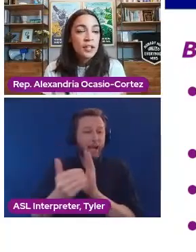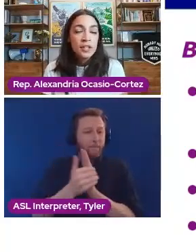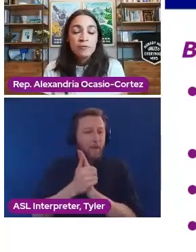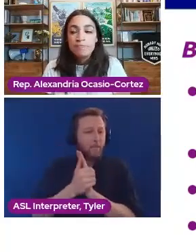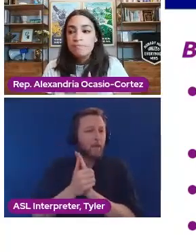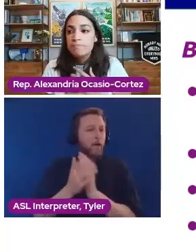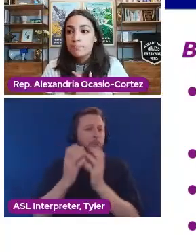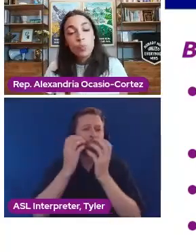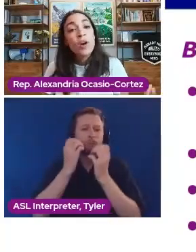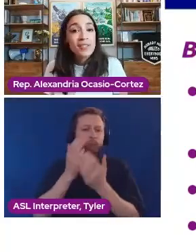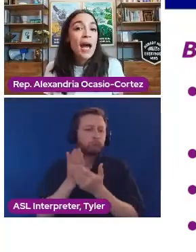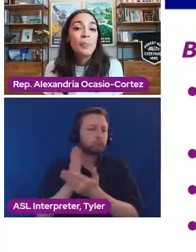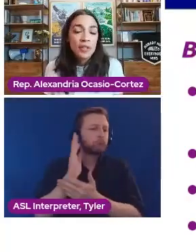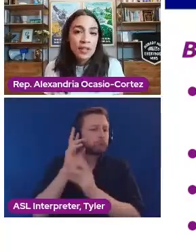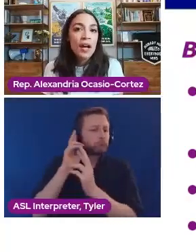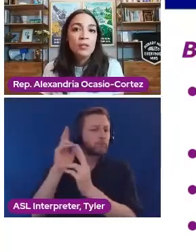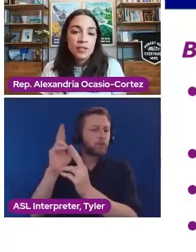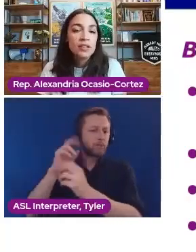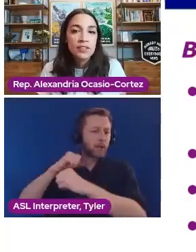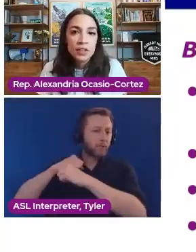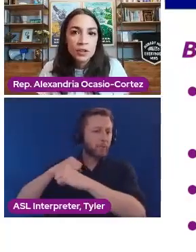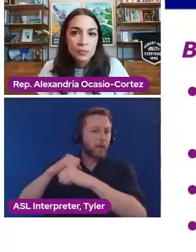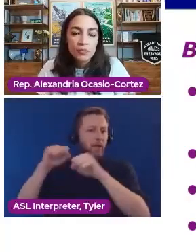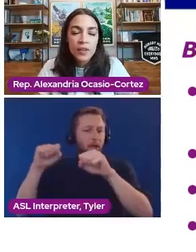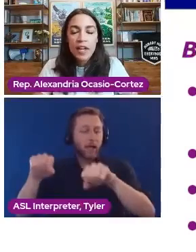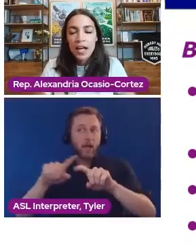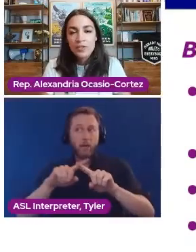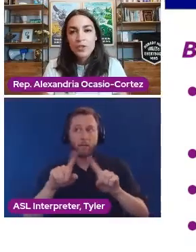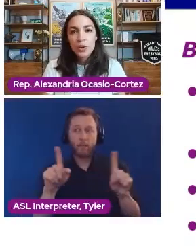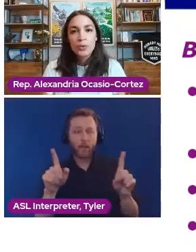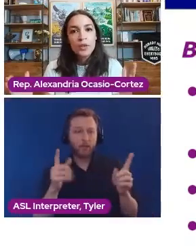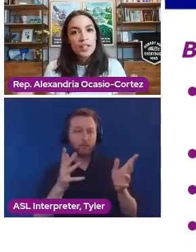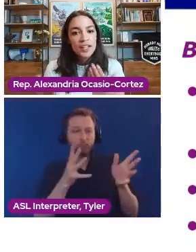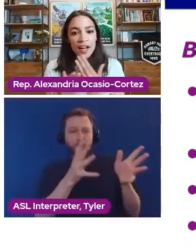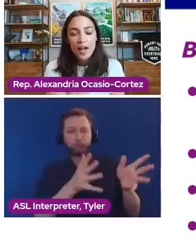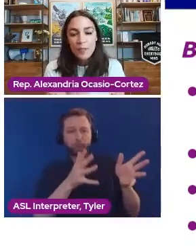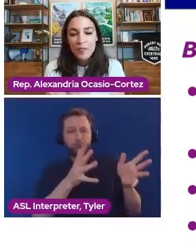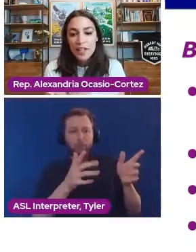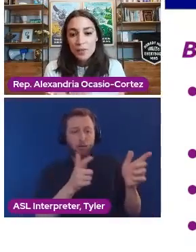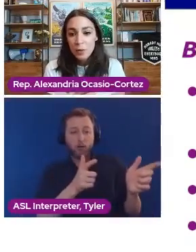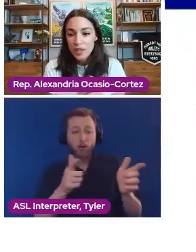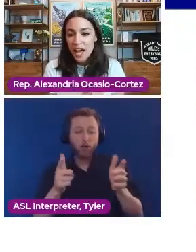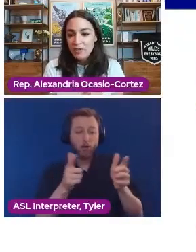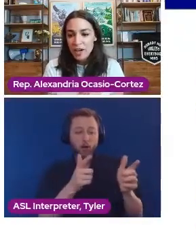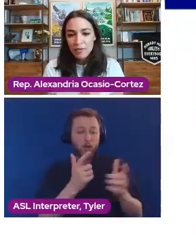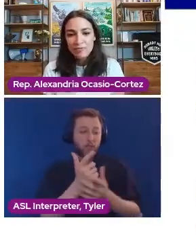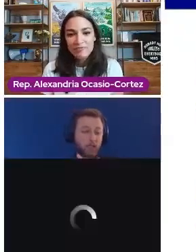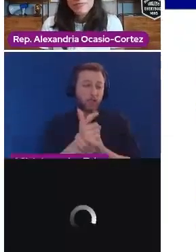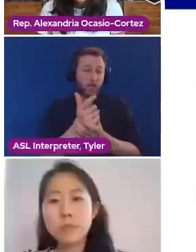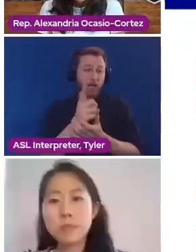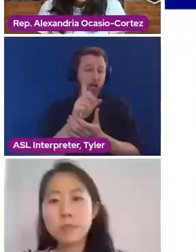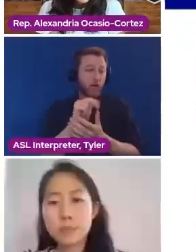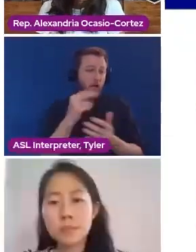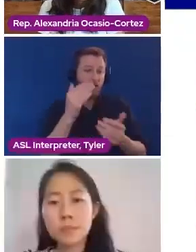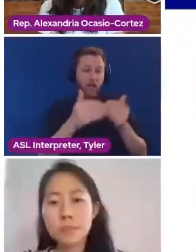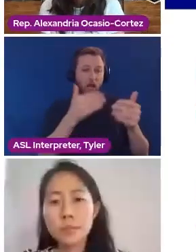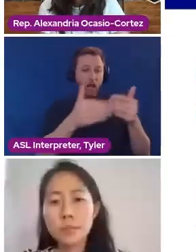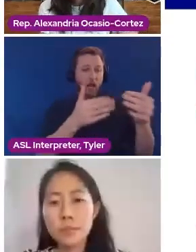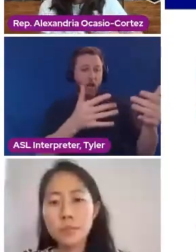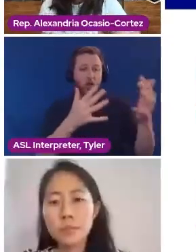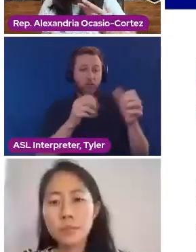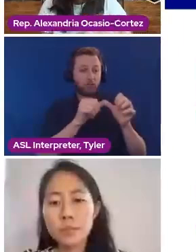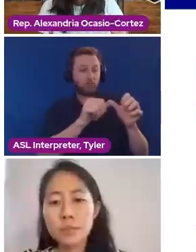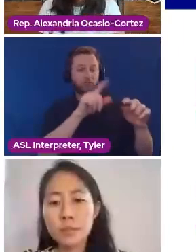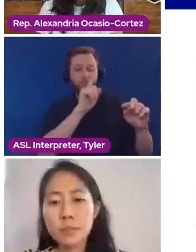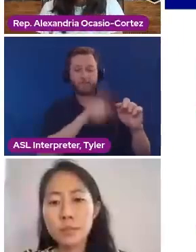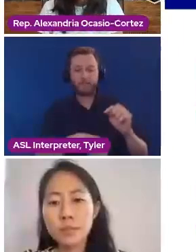allow what is happening now to continue. And so that's what we have there. And so from